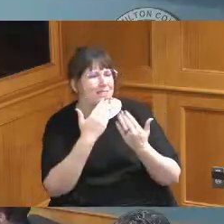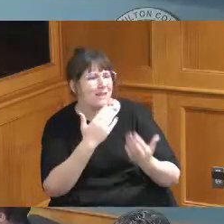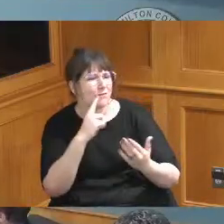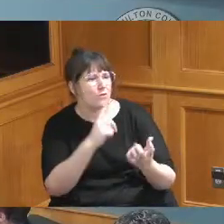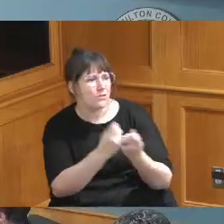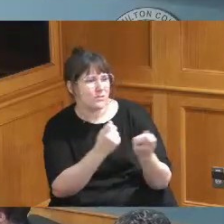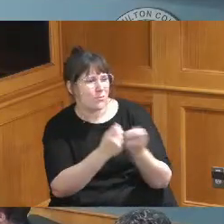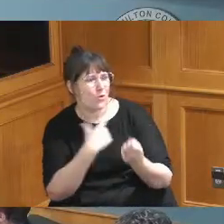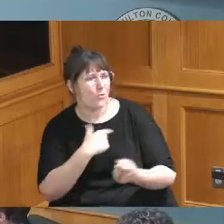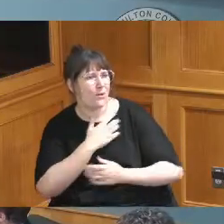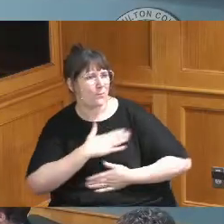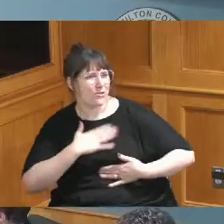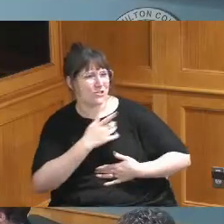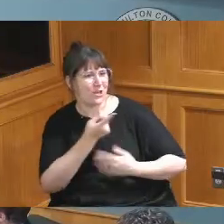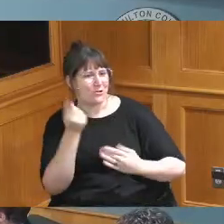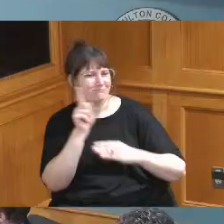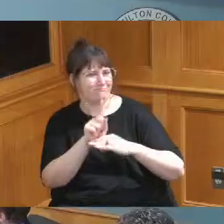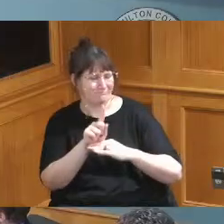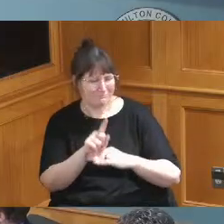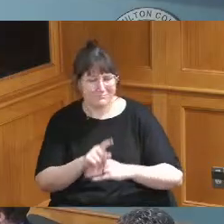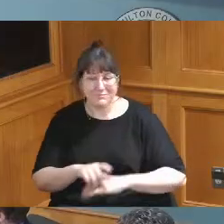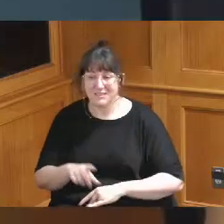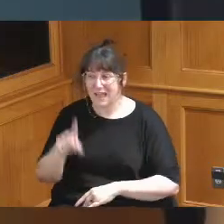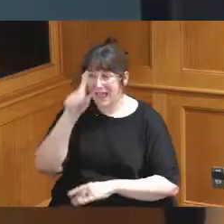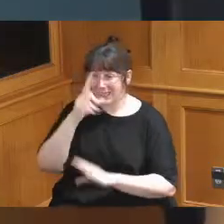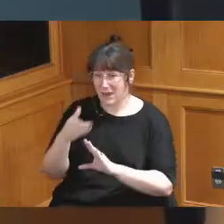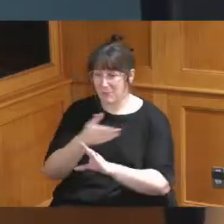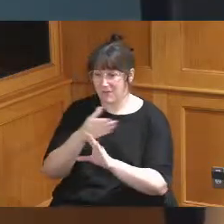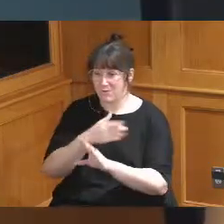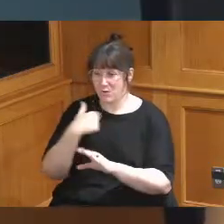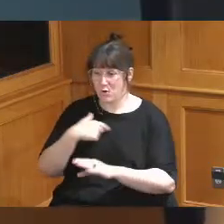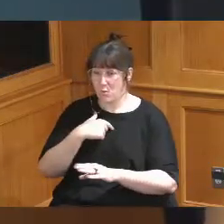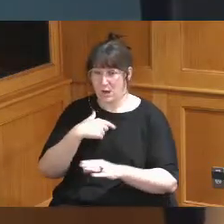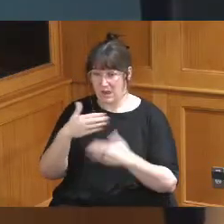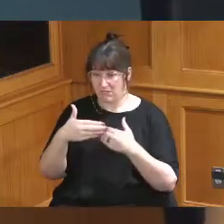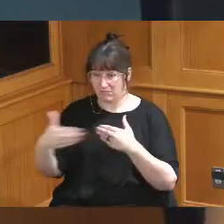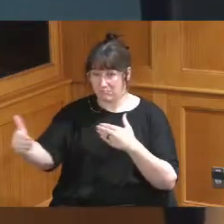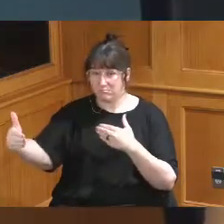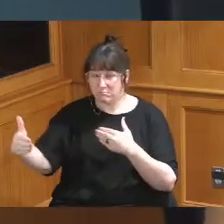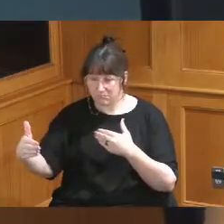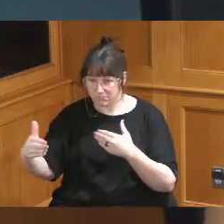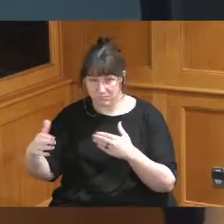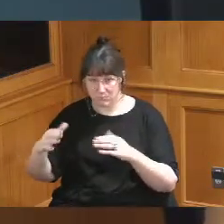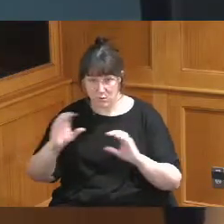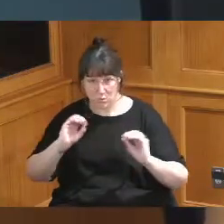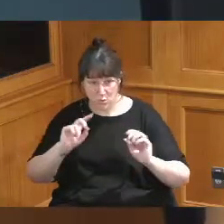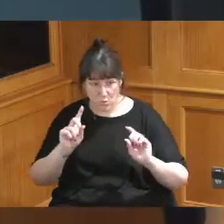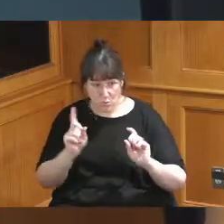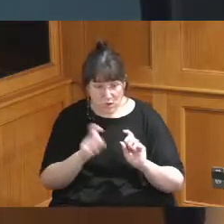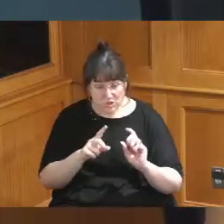appreciate it. Thank you. So I think before we move on to, if there are no questions or comments,